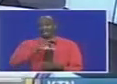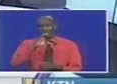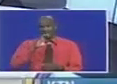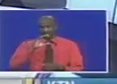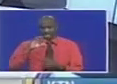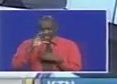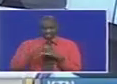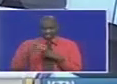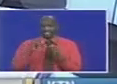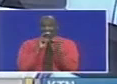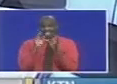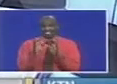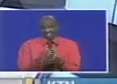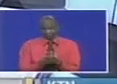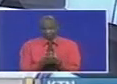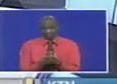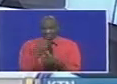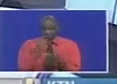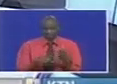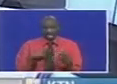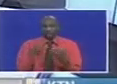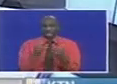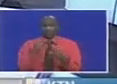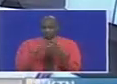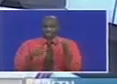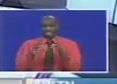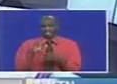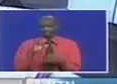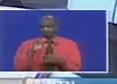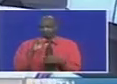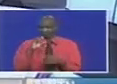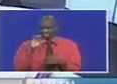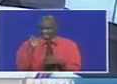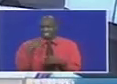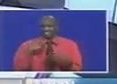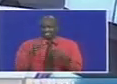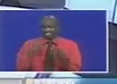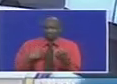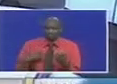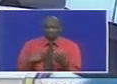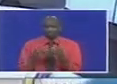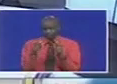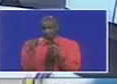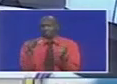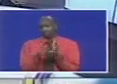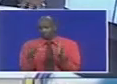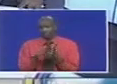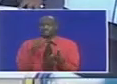the government is trying to do to address the drought situation and famine in Turkana and other parts of the